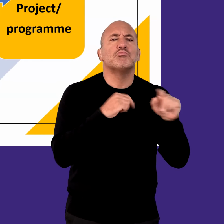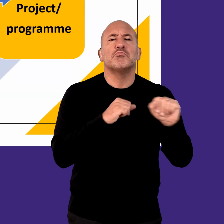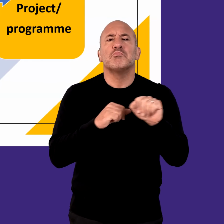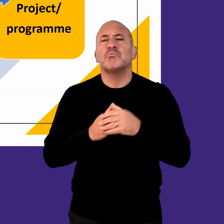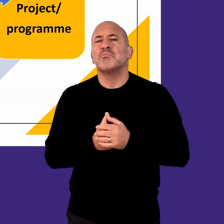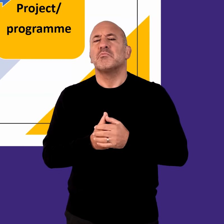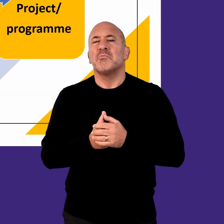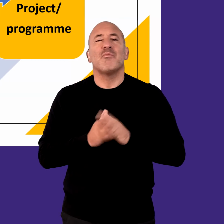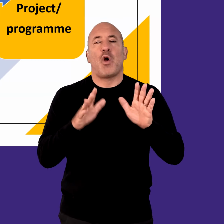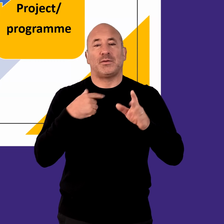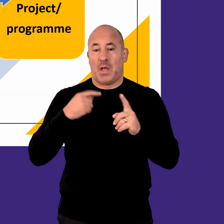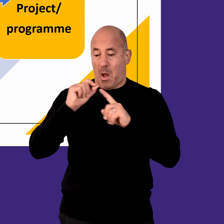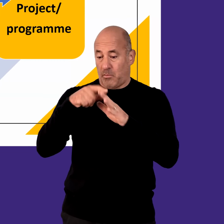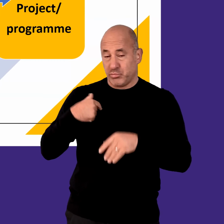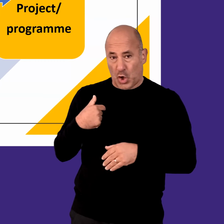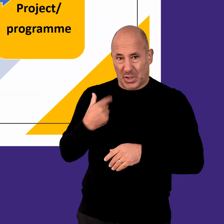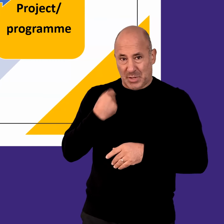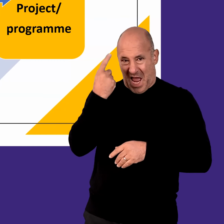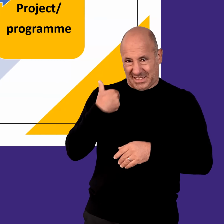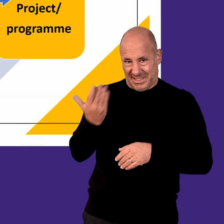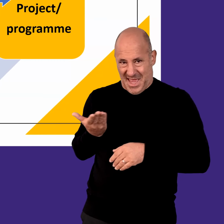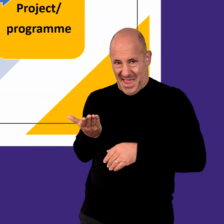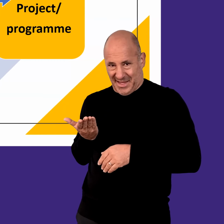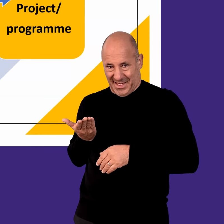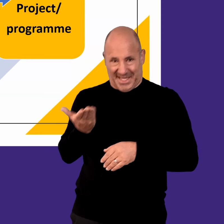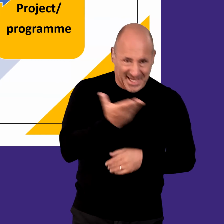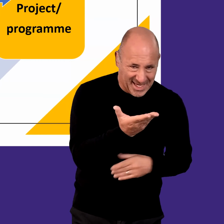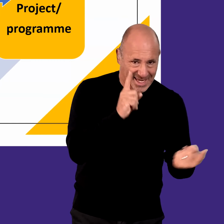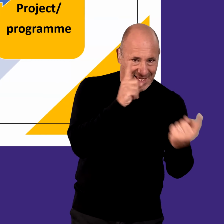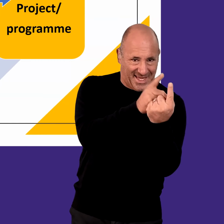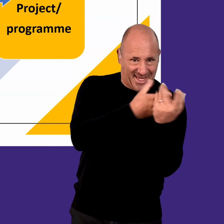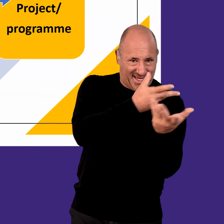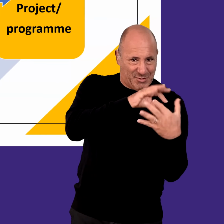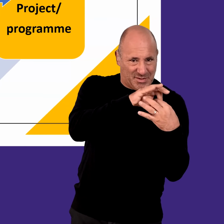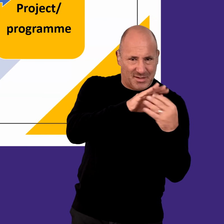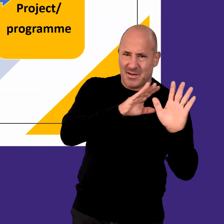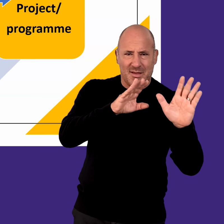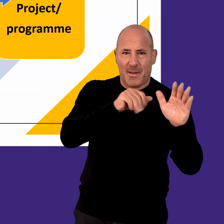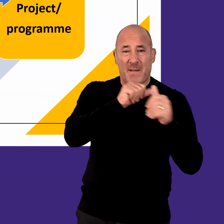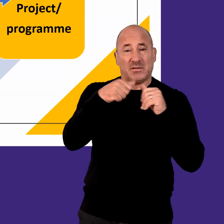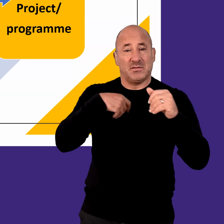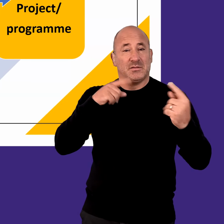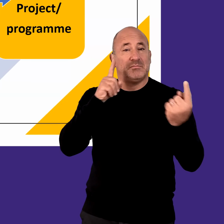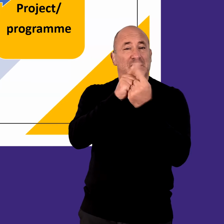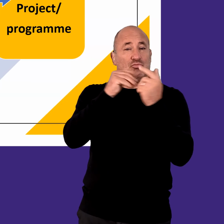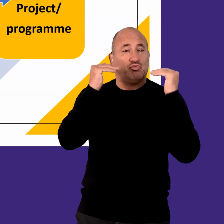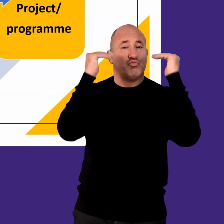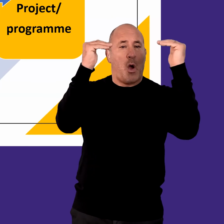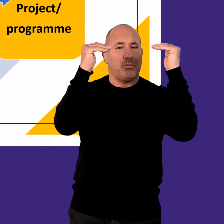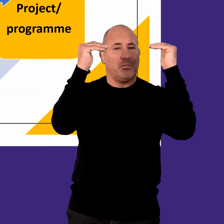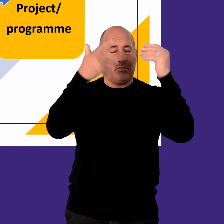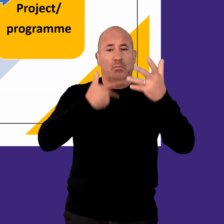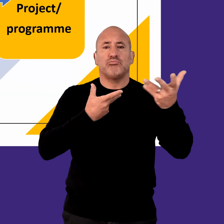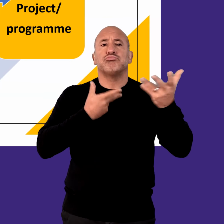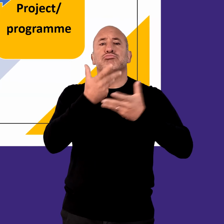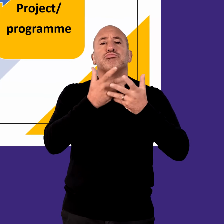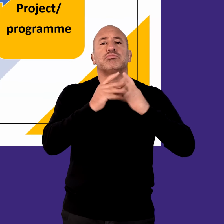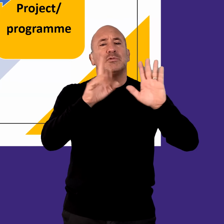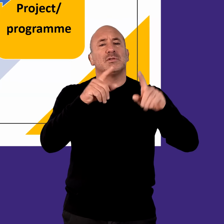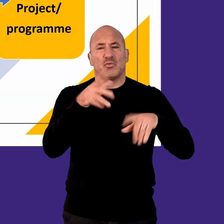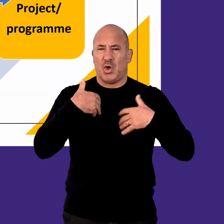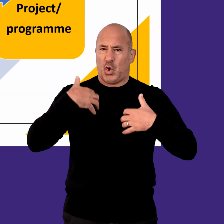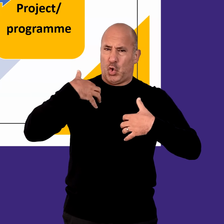doing. So rather than approaching them with a project or idea of how we might work together in mind, we go in at the top and